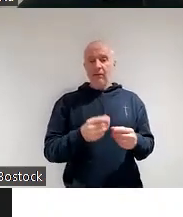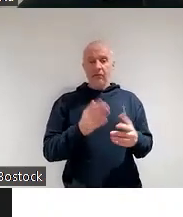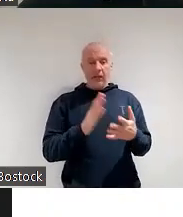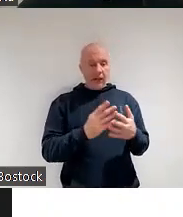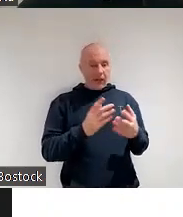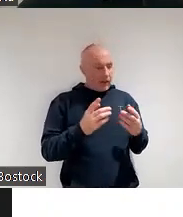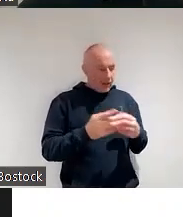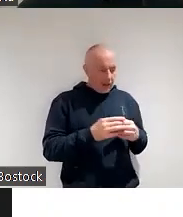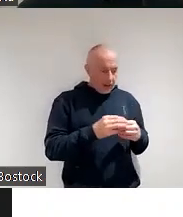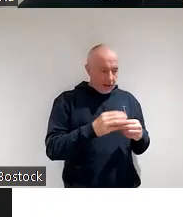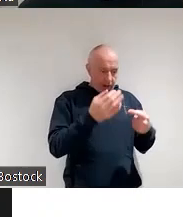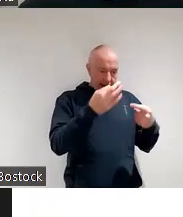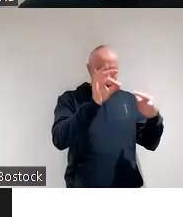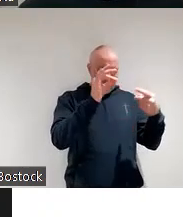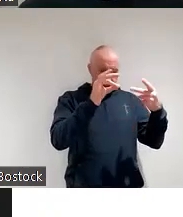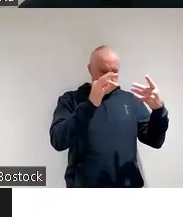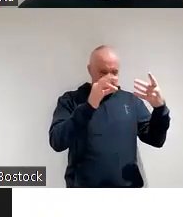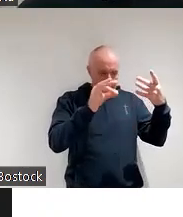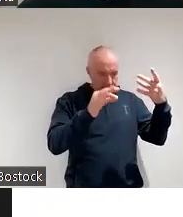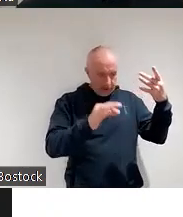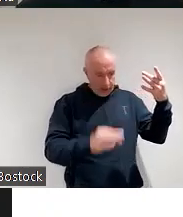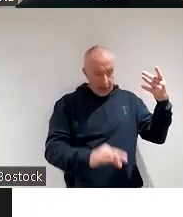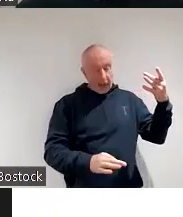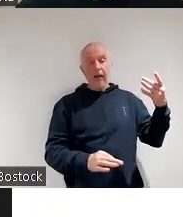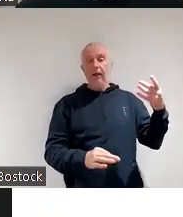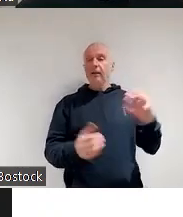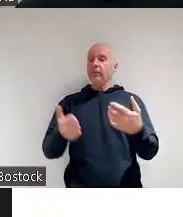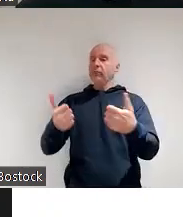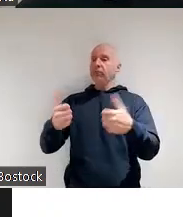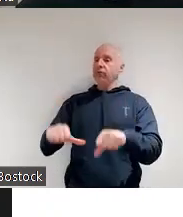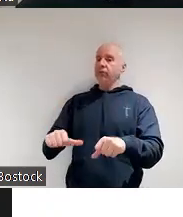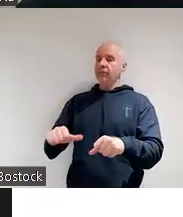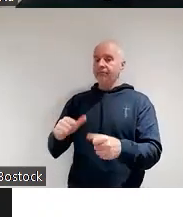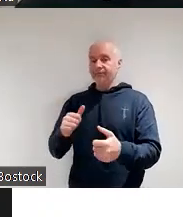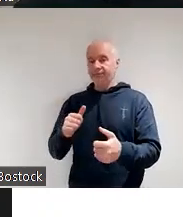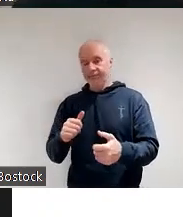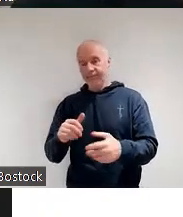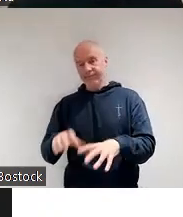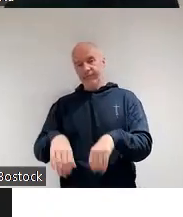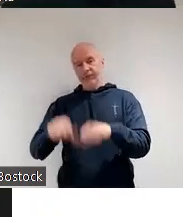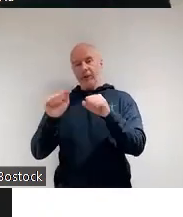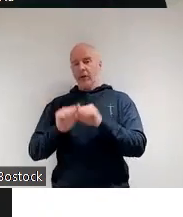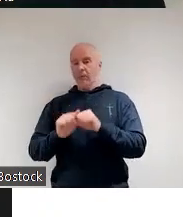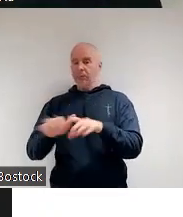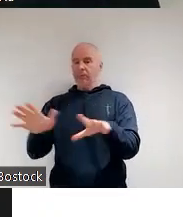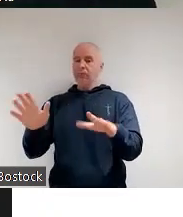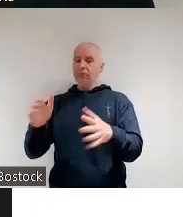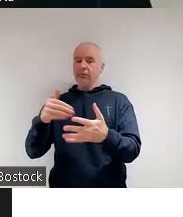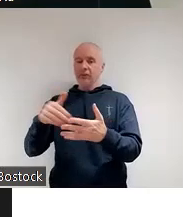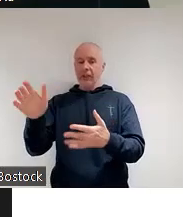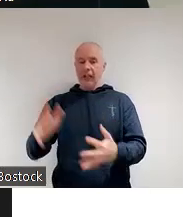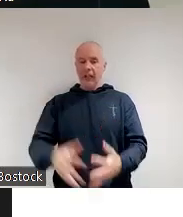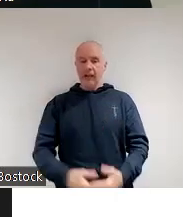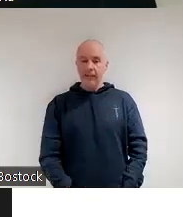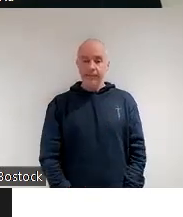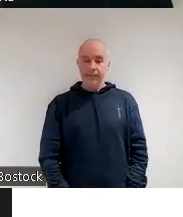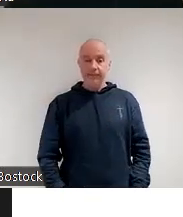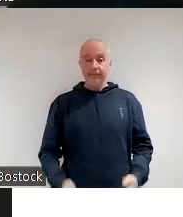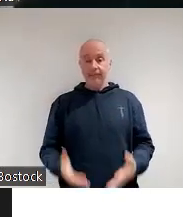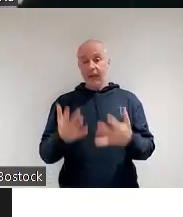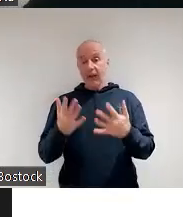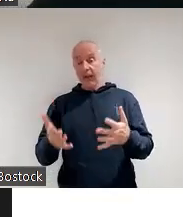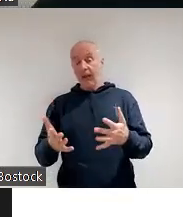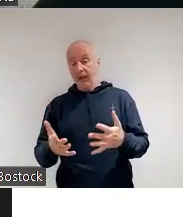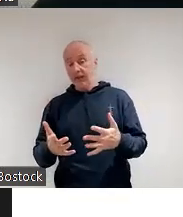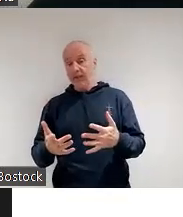have to do before you can actually do that. And finally, obviously, is industrialization, where you have to look into how you want to produce it,